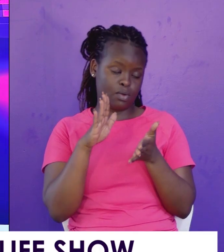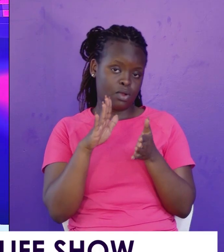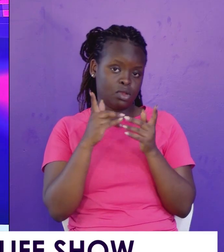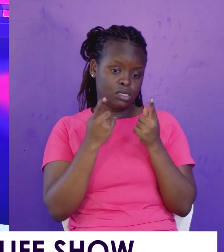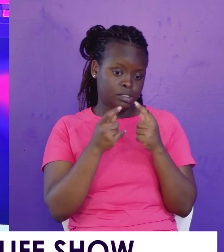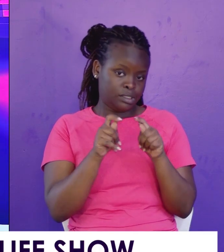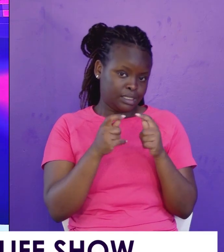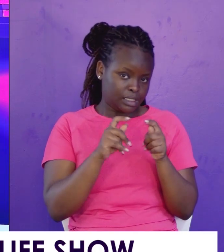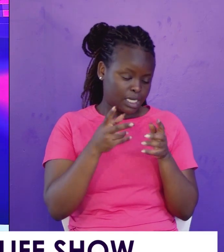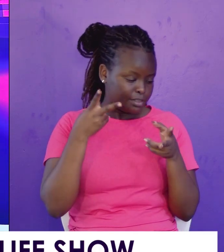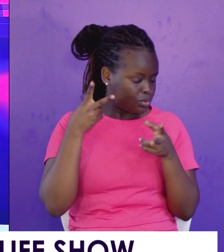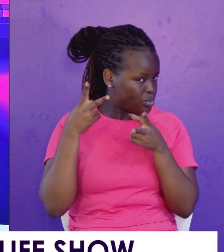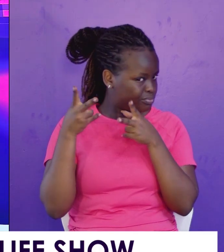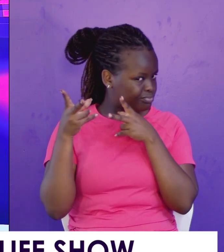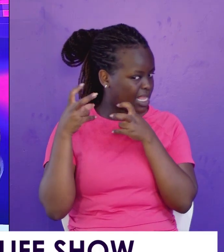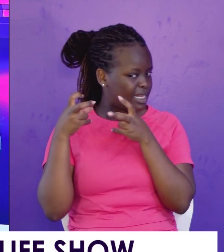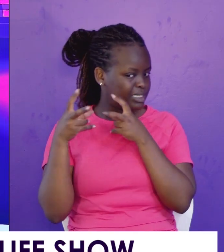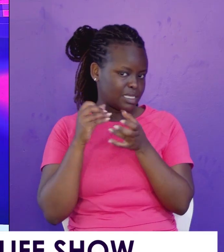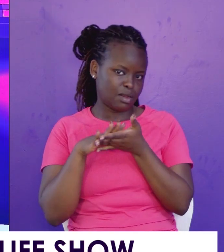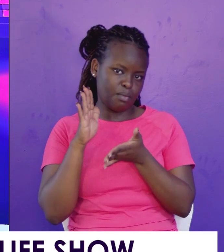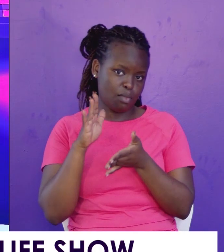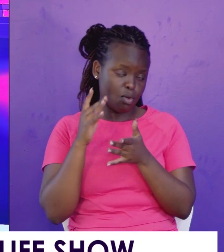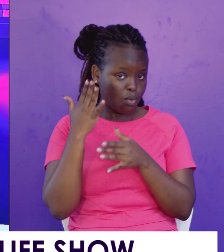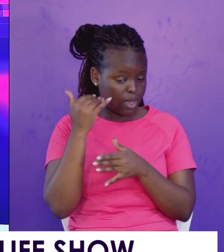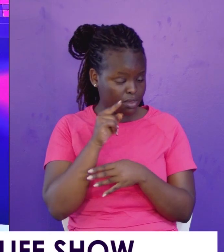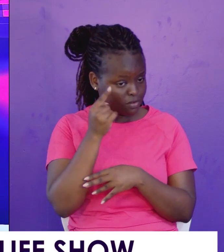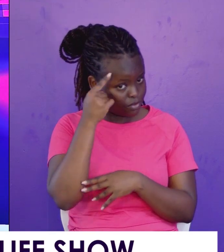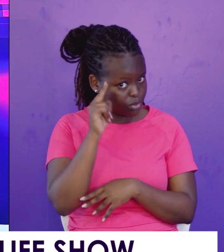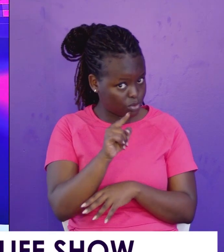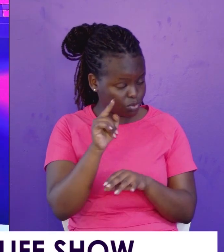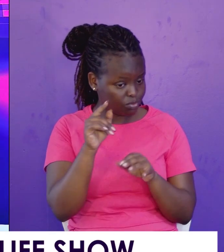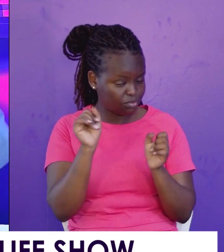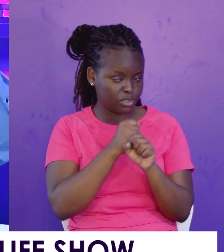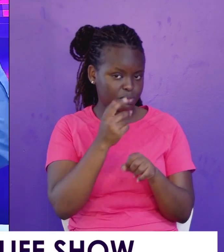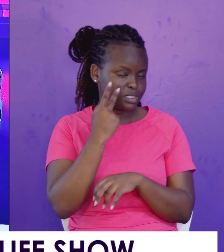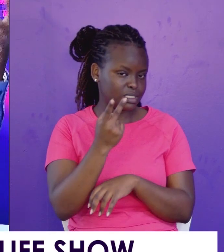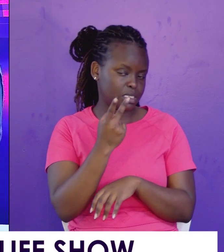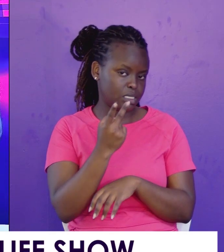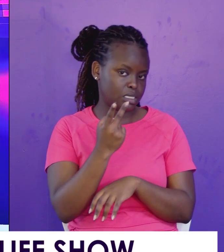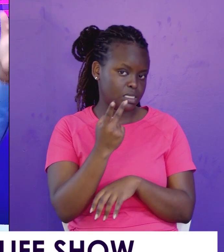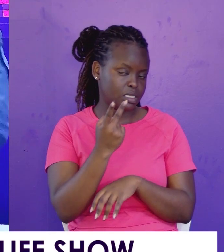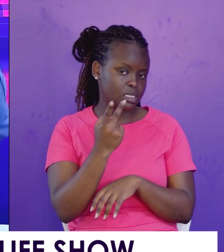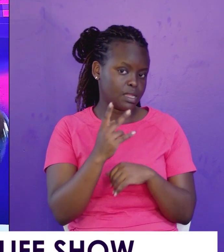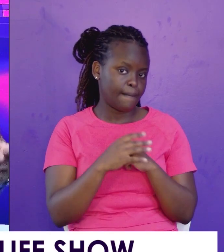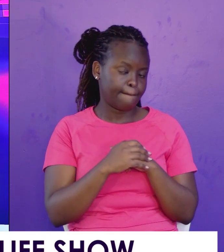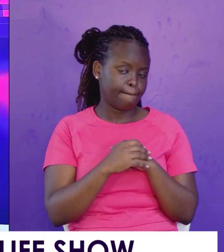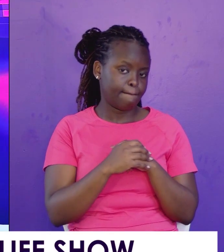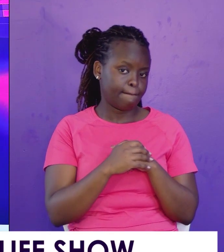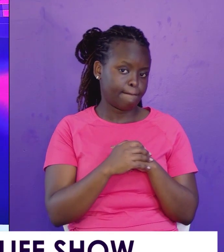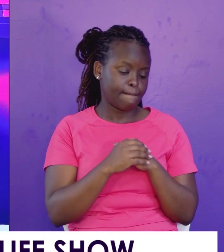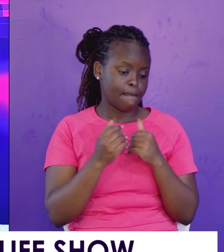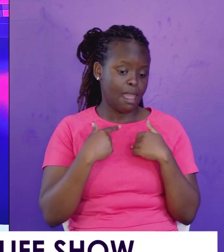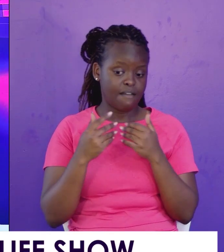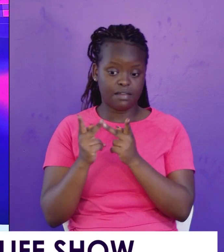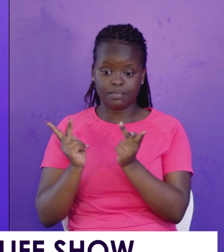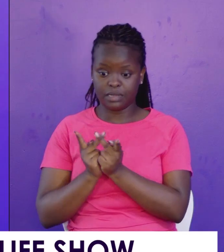and listen more, because for you now you can't say you are seeing, so you must now. And there's a place